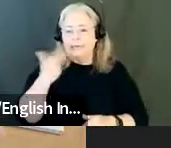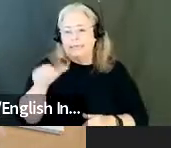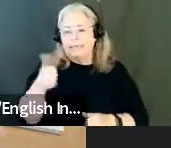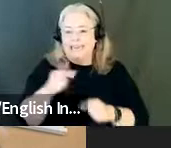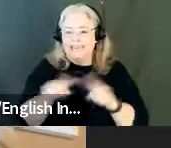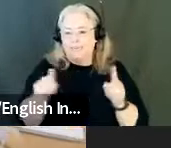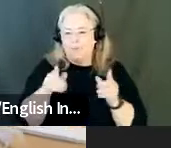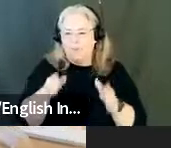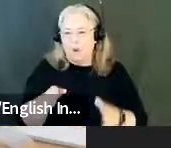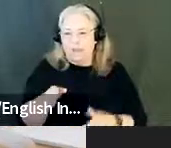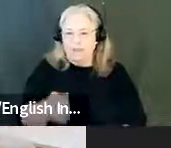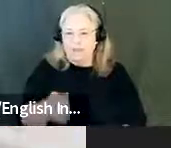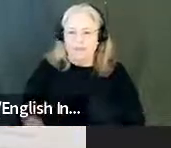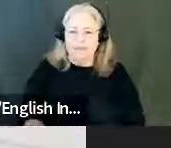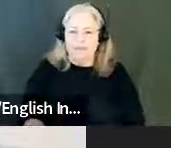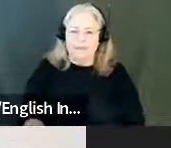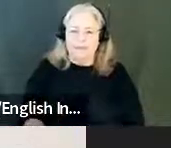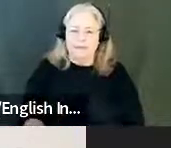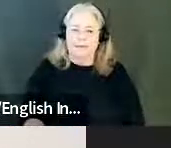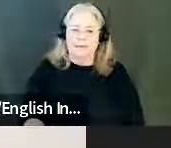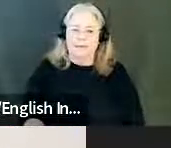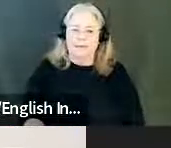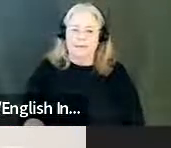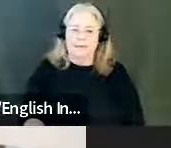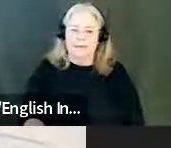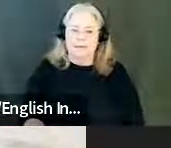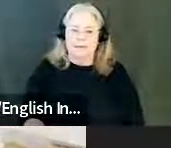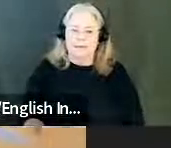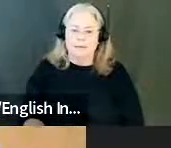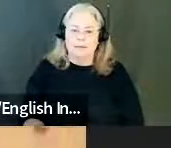ways. So I'm gonna take this off